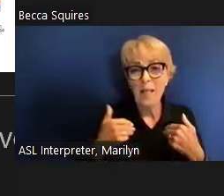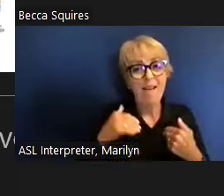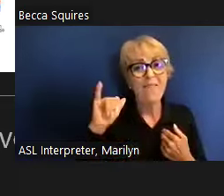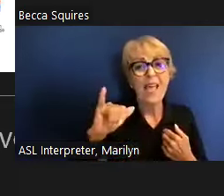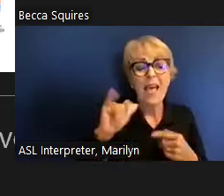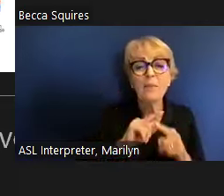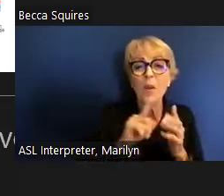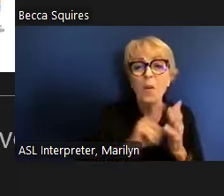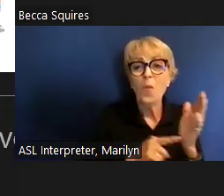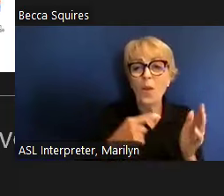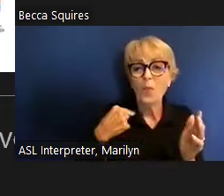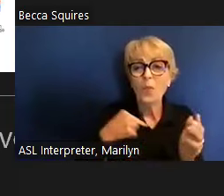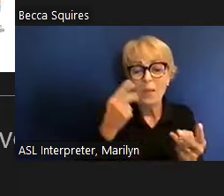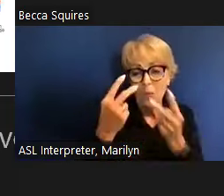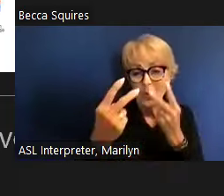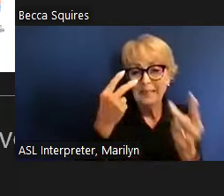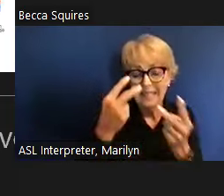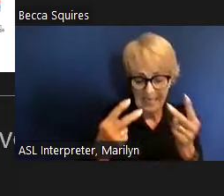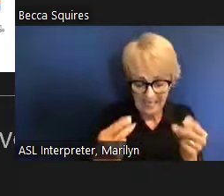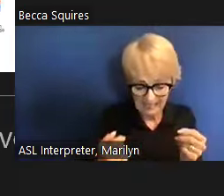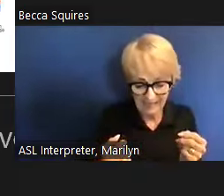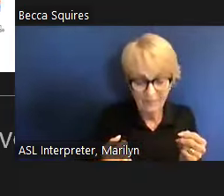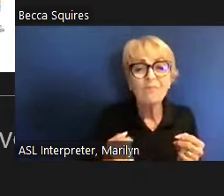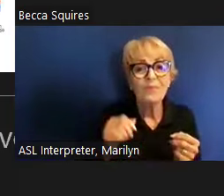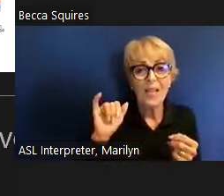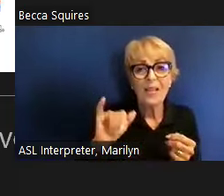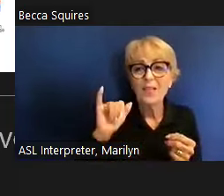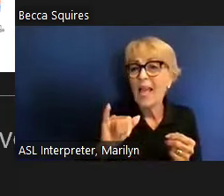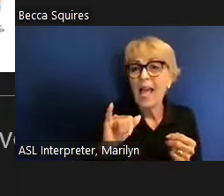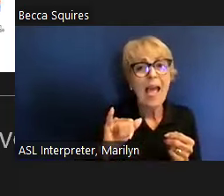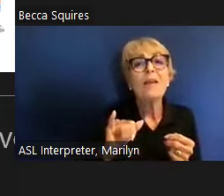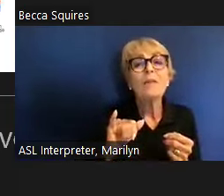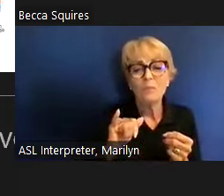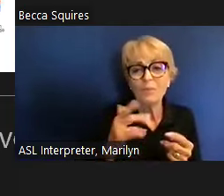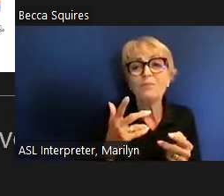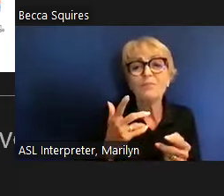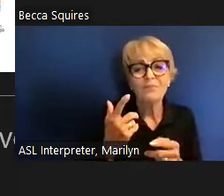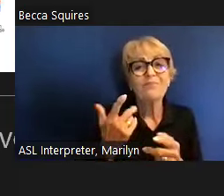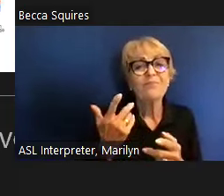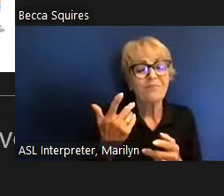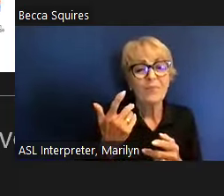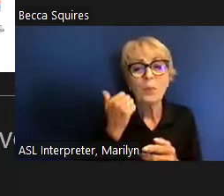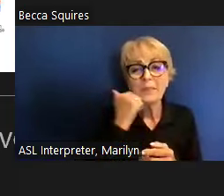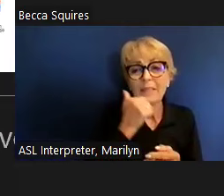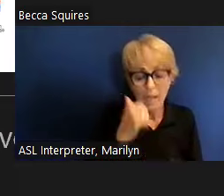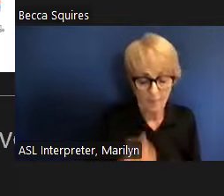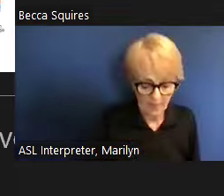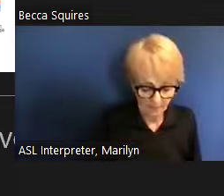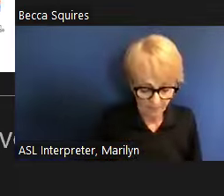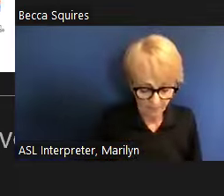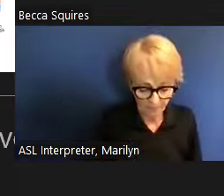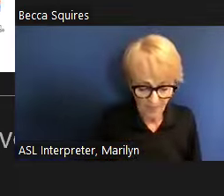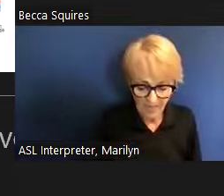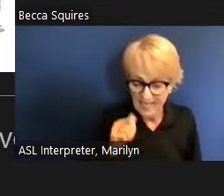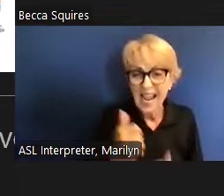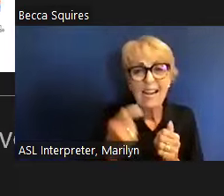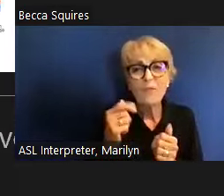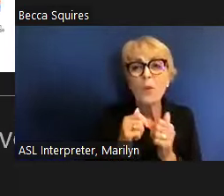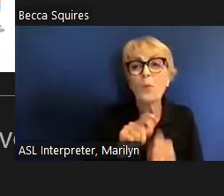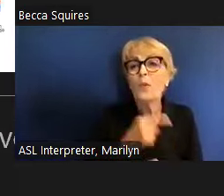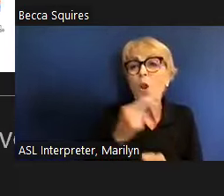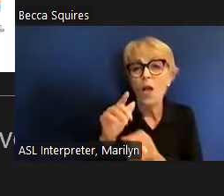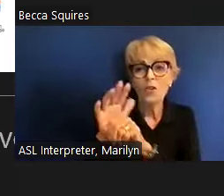what we were seeing that that was not uncommon. Not everybody with long COVID had it, but there were a significant number of